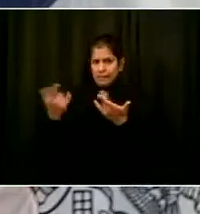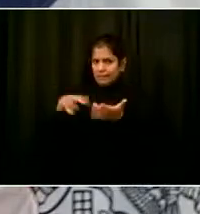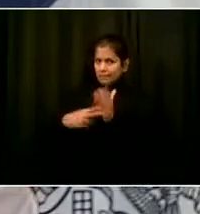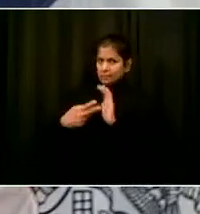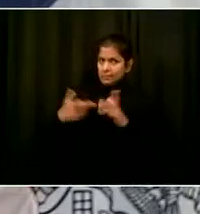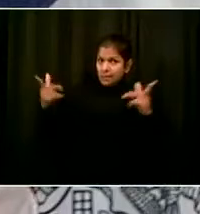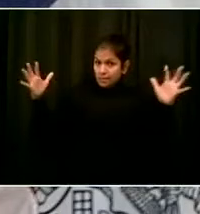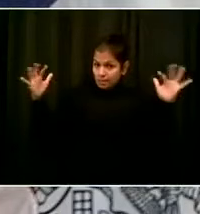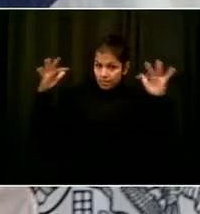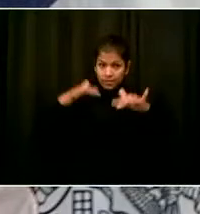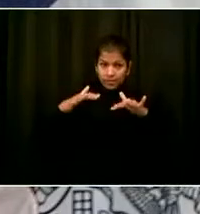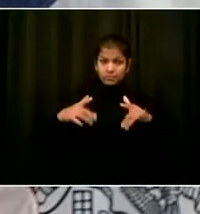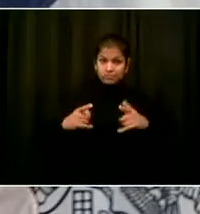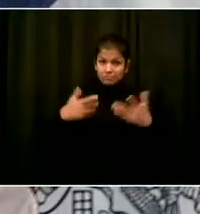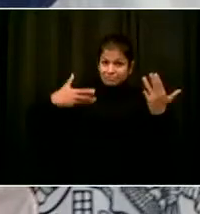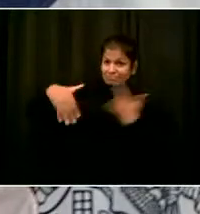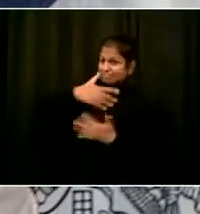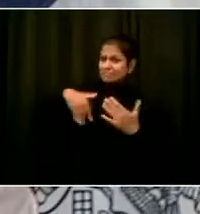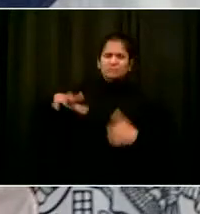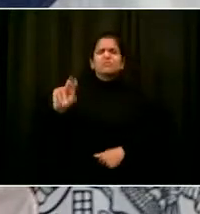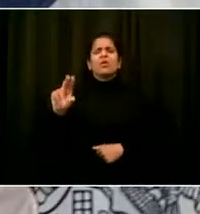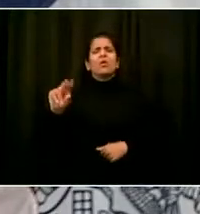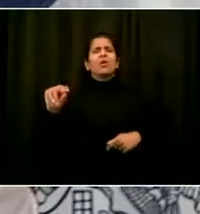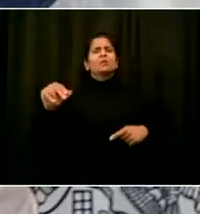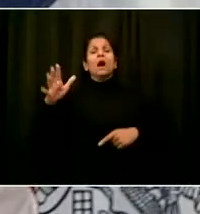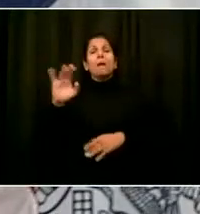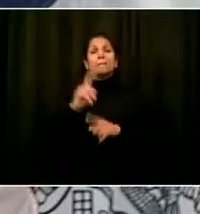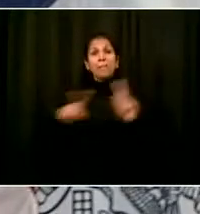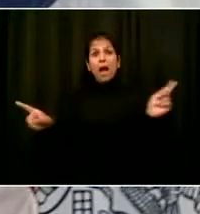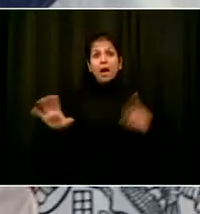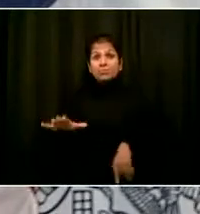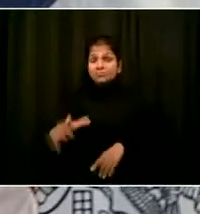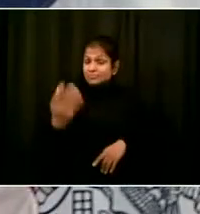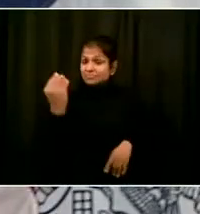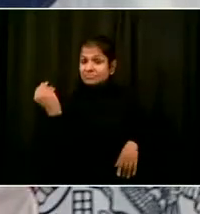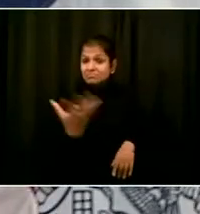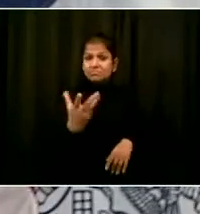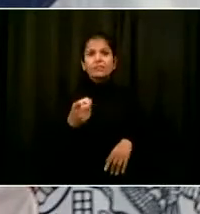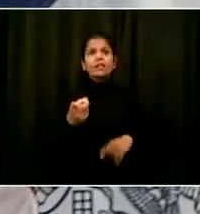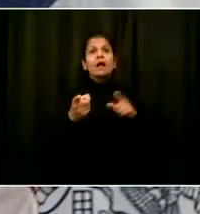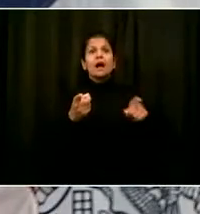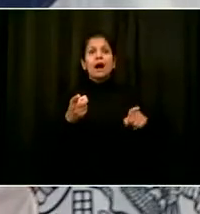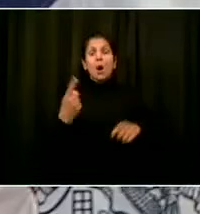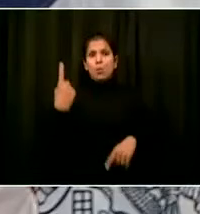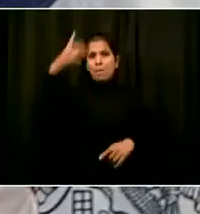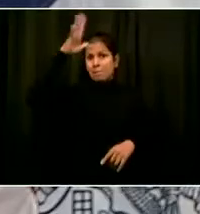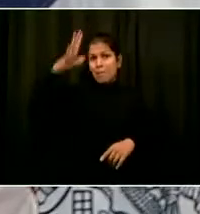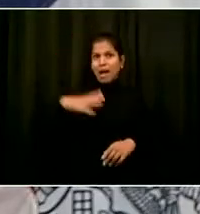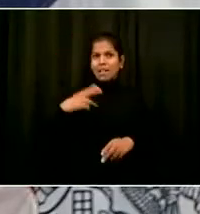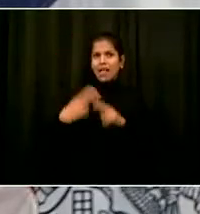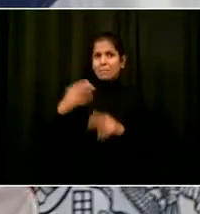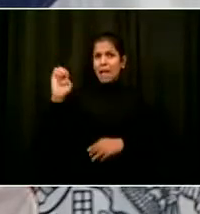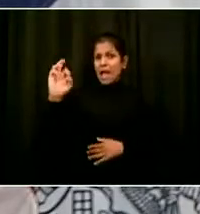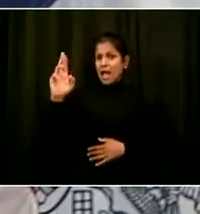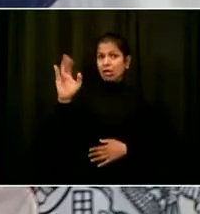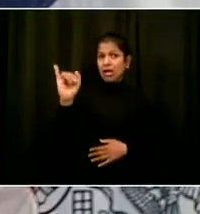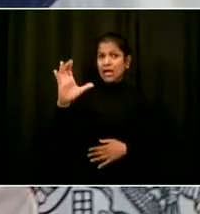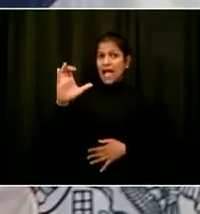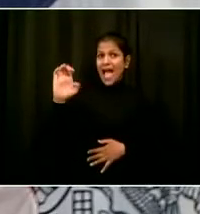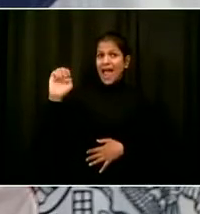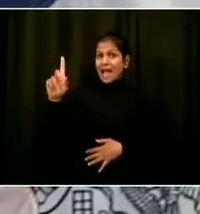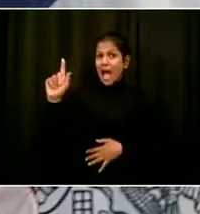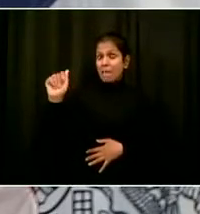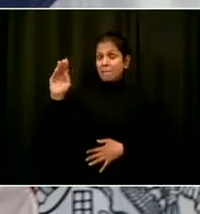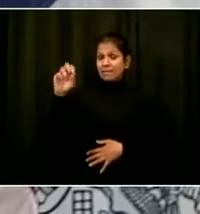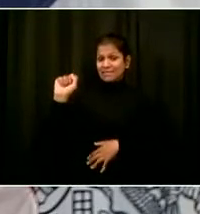safety precautions were taken but there seemed to be a lot of outrage over that online I was wonder if you have any comment on those fundraisers if you're aware of